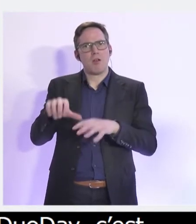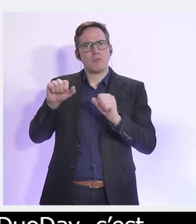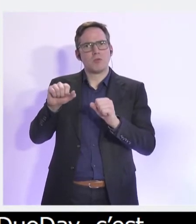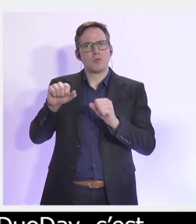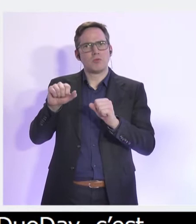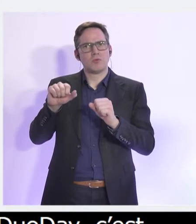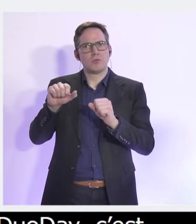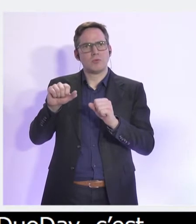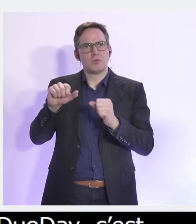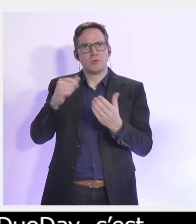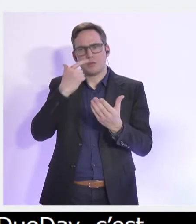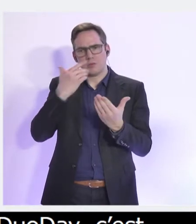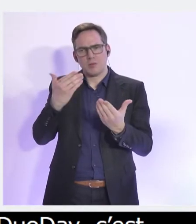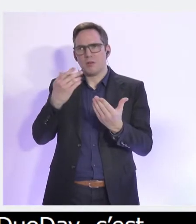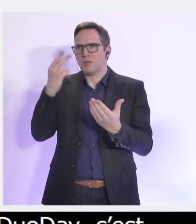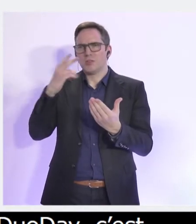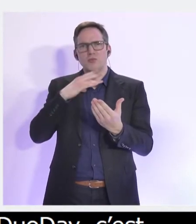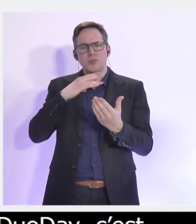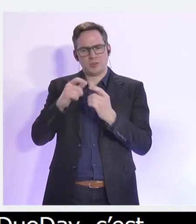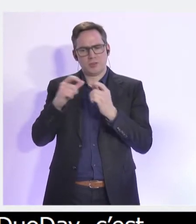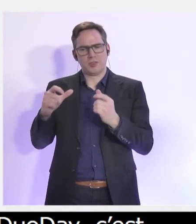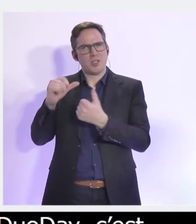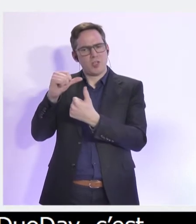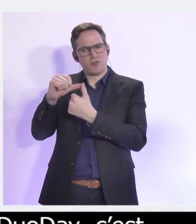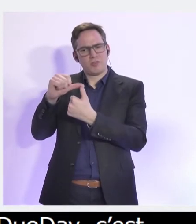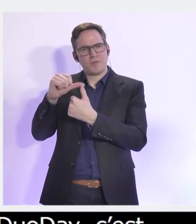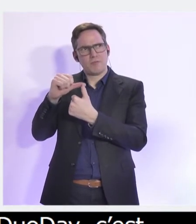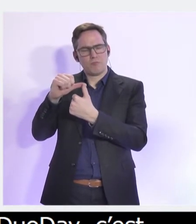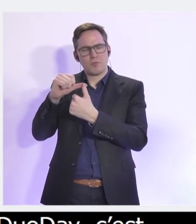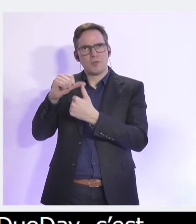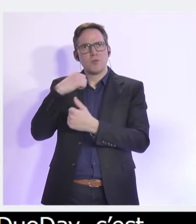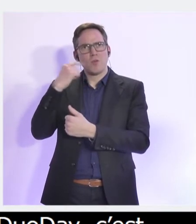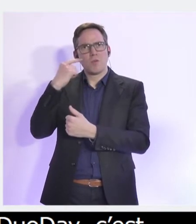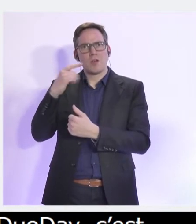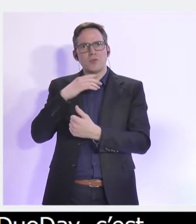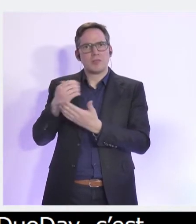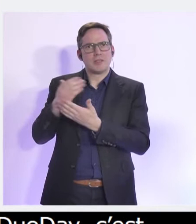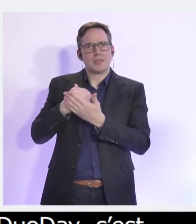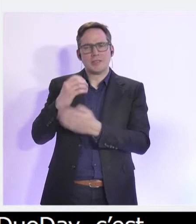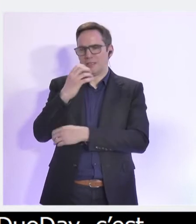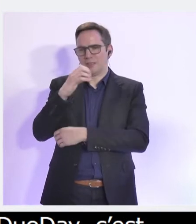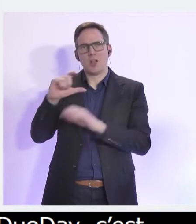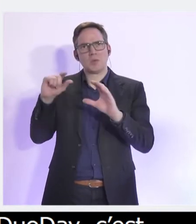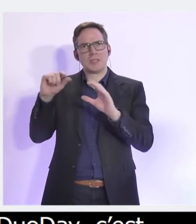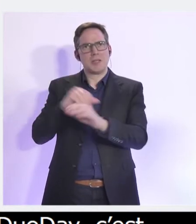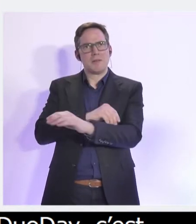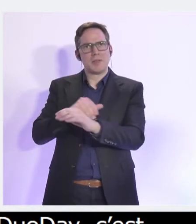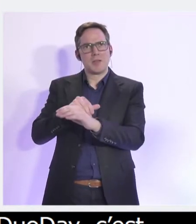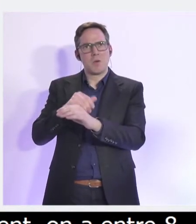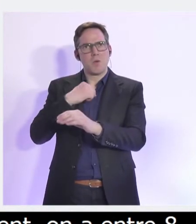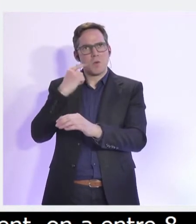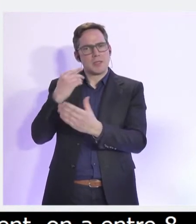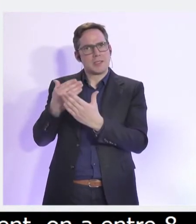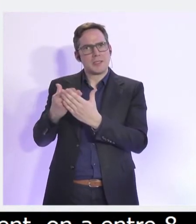disabled people. And the GFIP organization, which has a budget of of 510